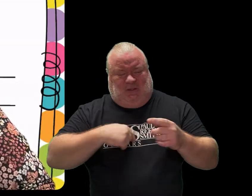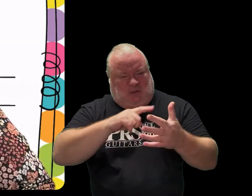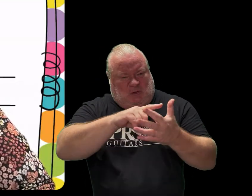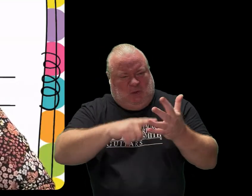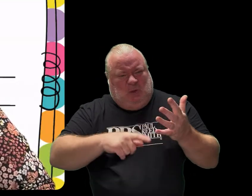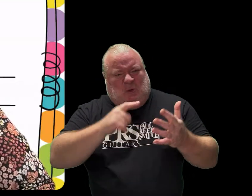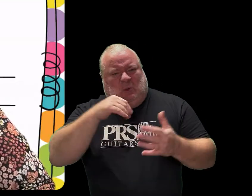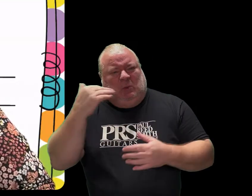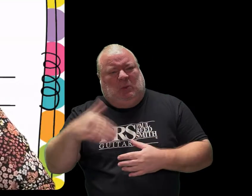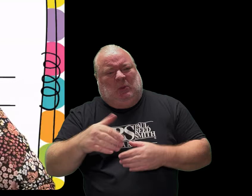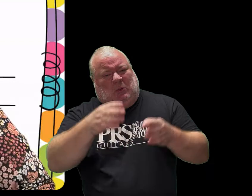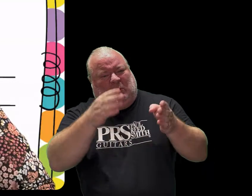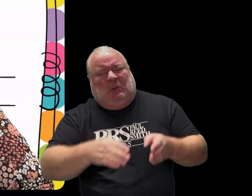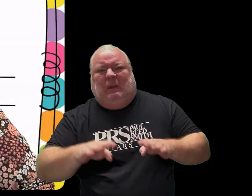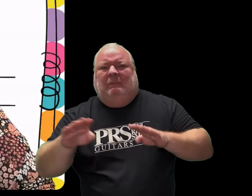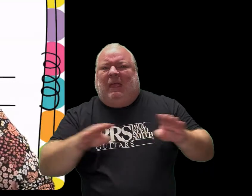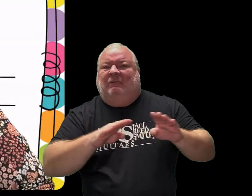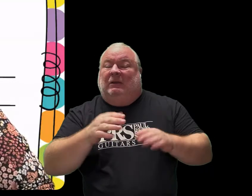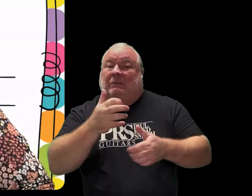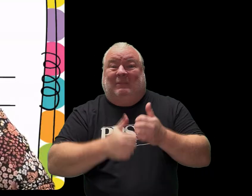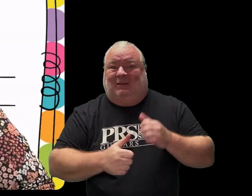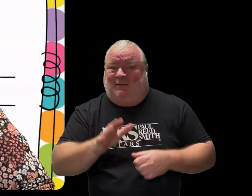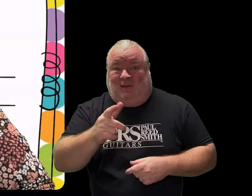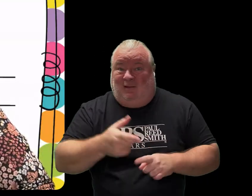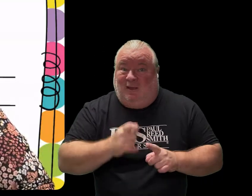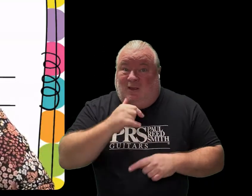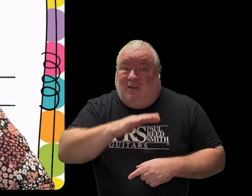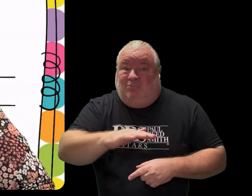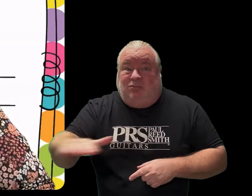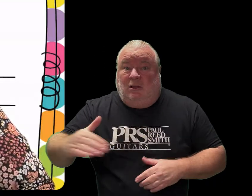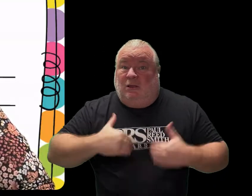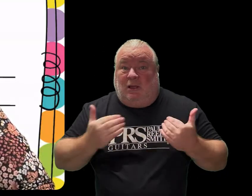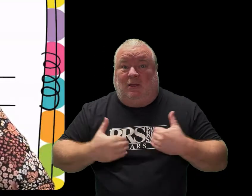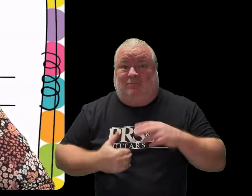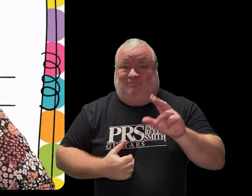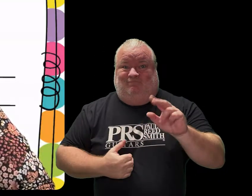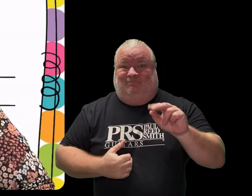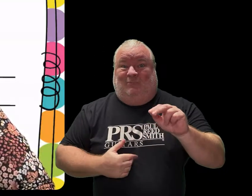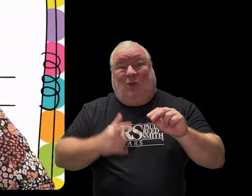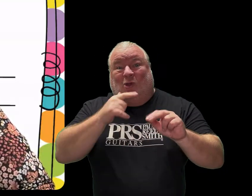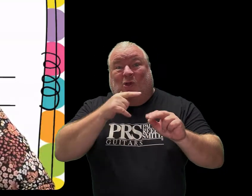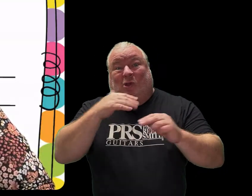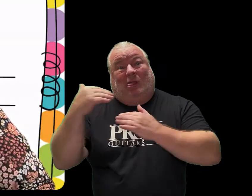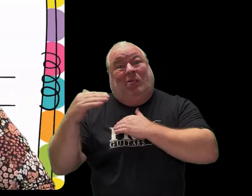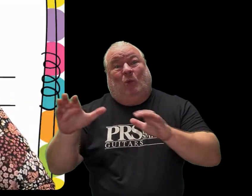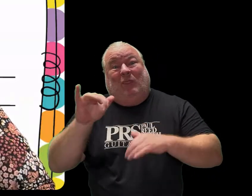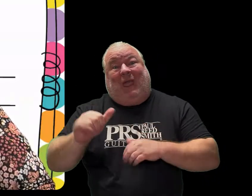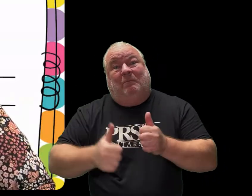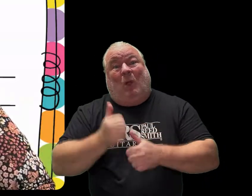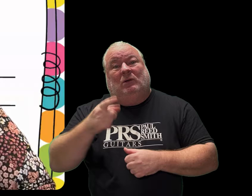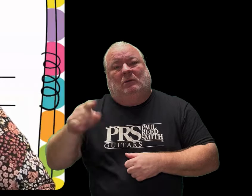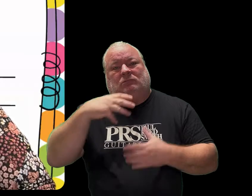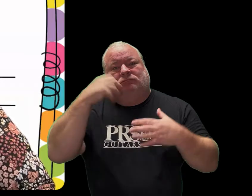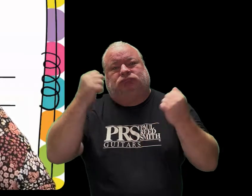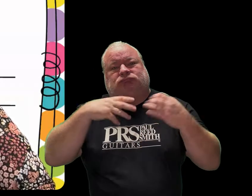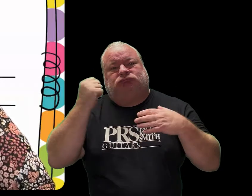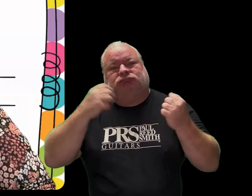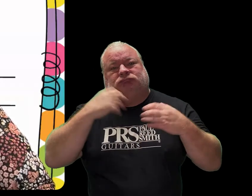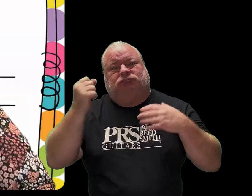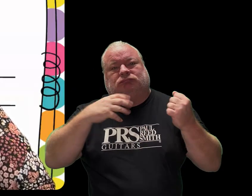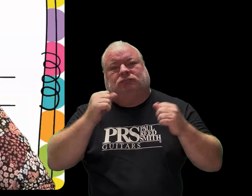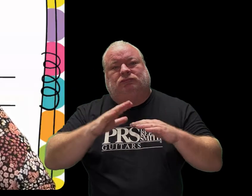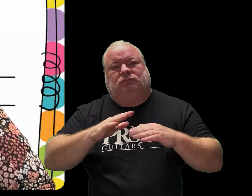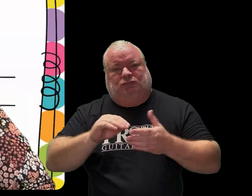really mean behavior doesn't come from our younger kids. It comes from our